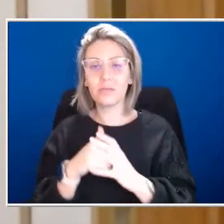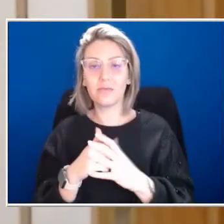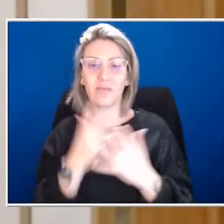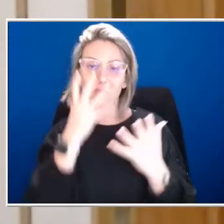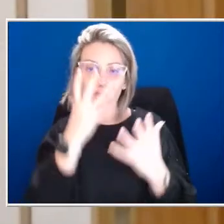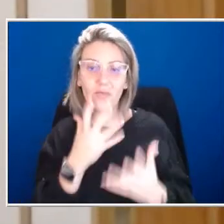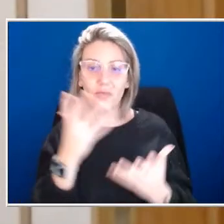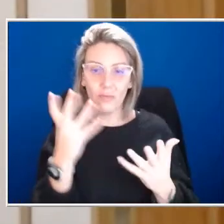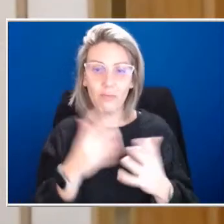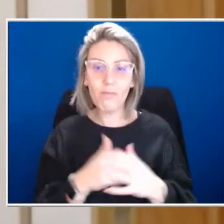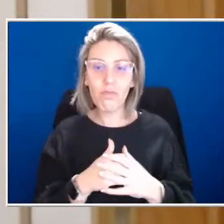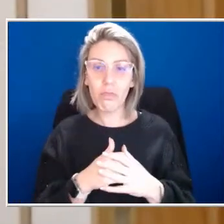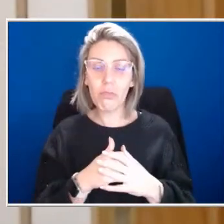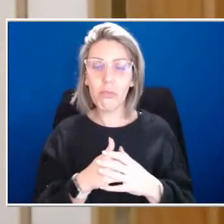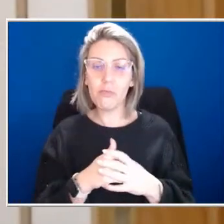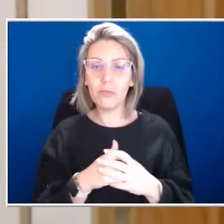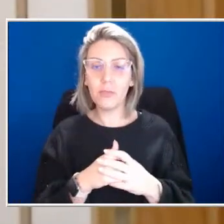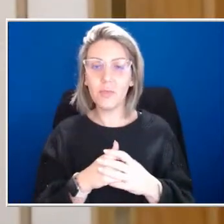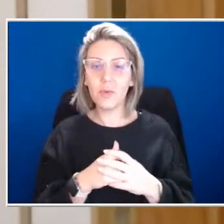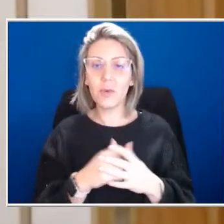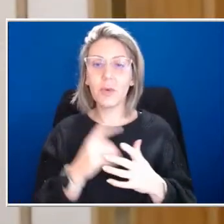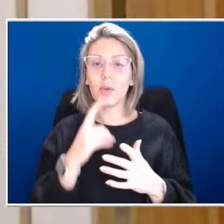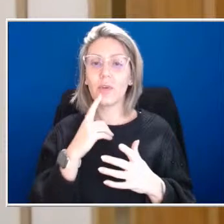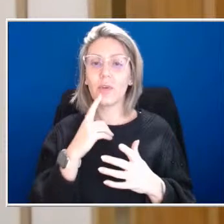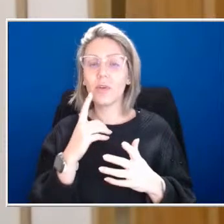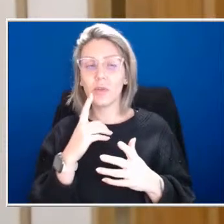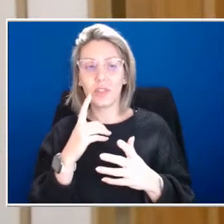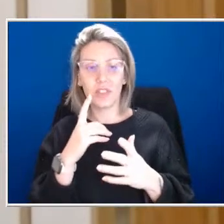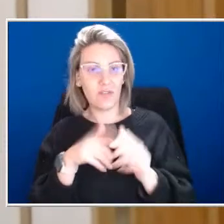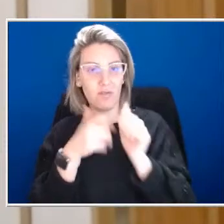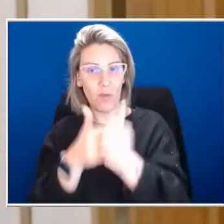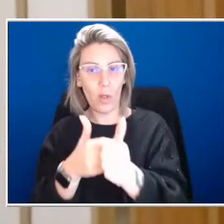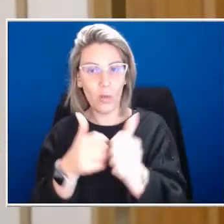unfortunately, he was following with outside oncology, and they were just